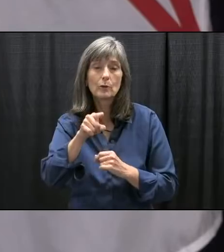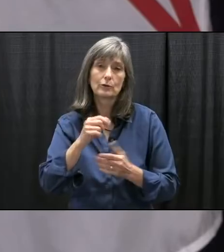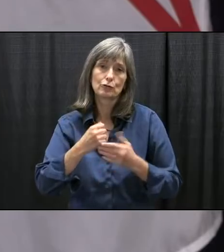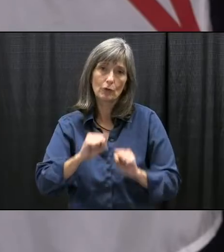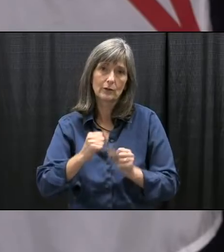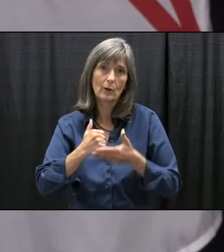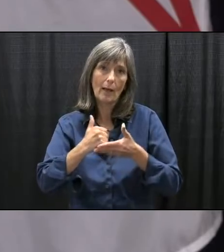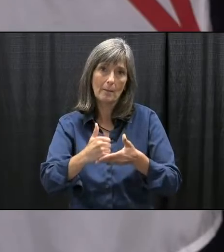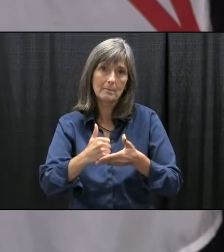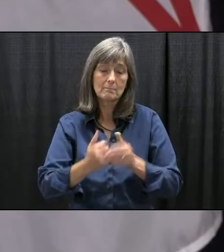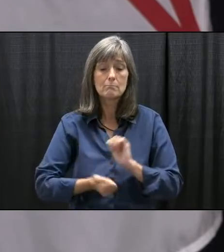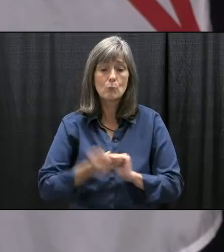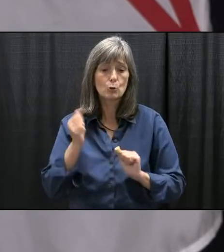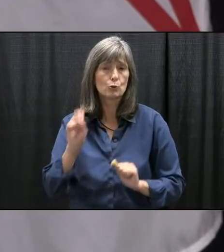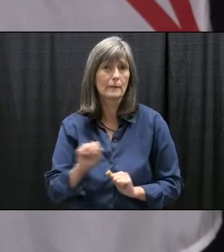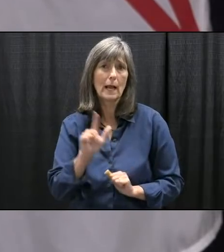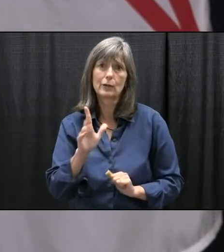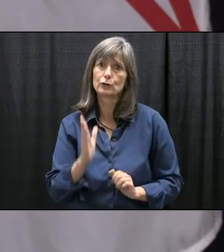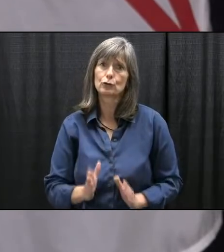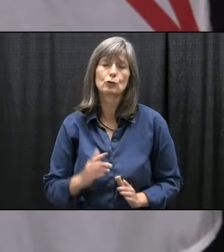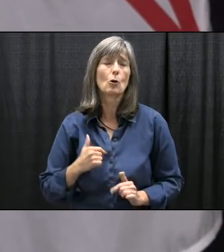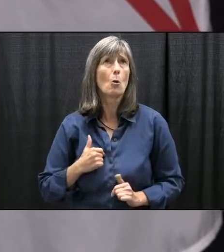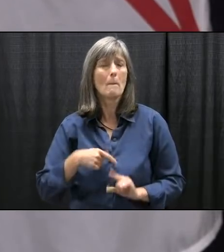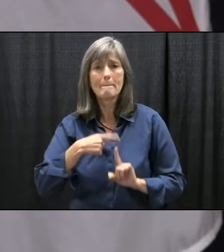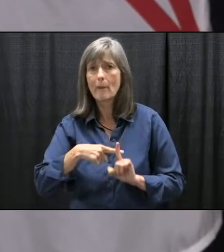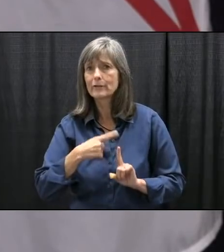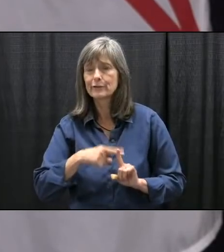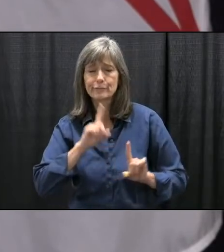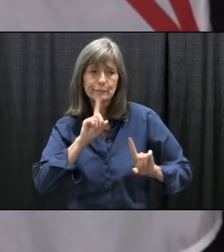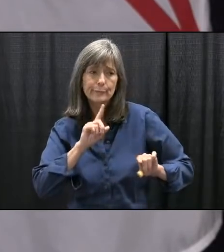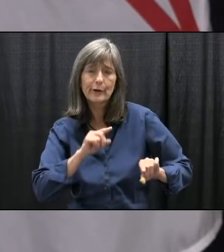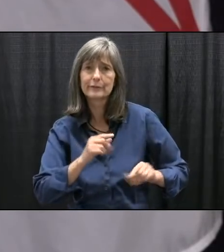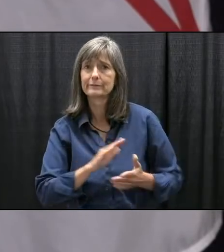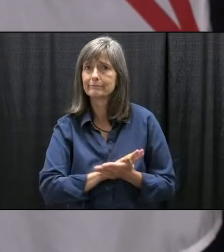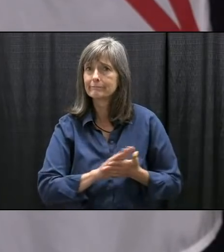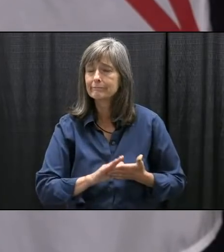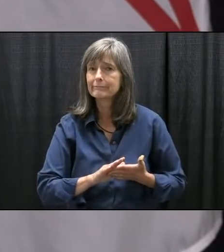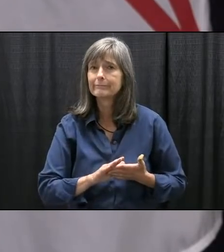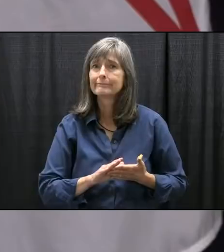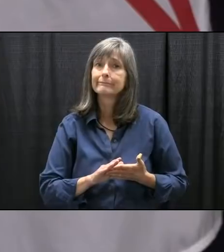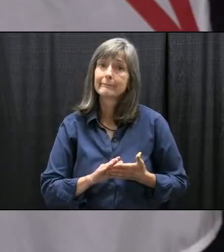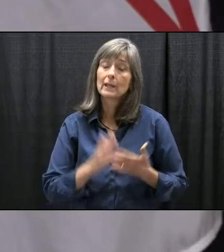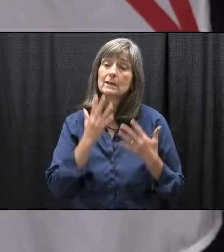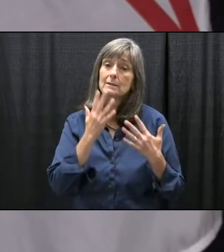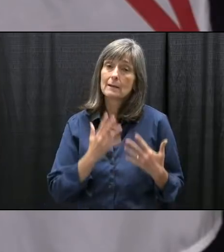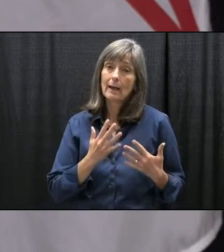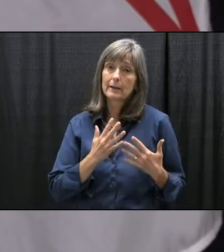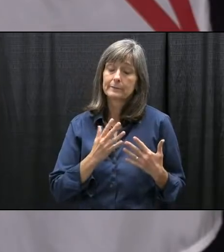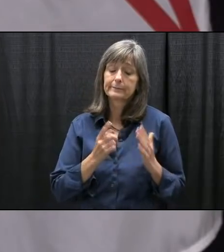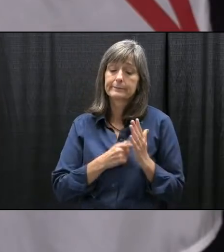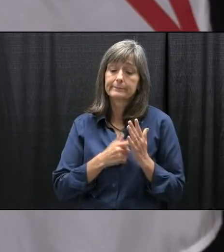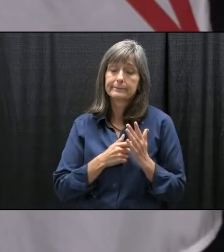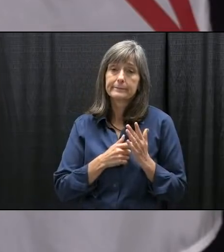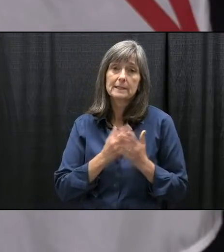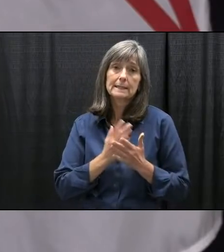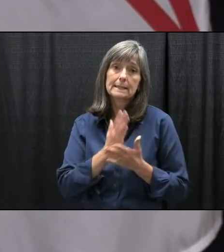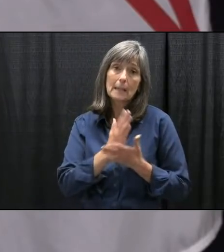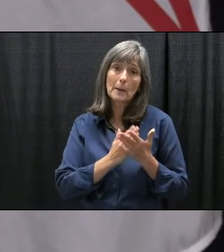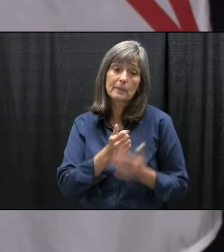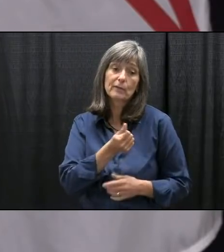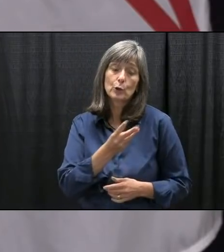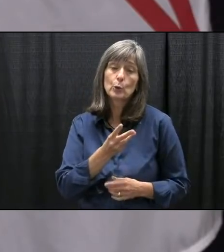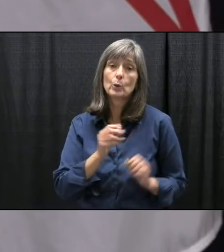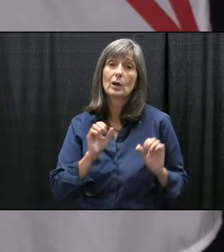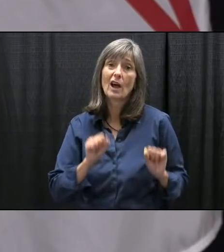of Newfoundlanders and Labradorians have given them a very positive response. It is unfortunately sad, however, that there is a small minority